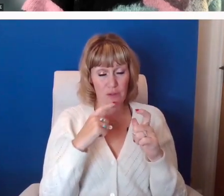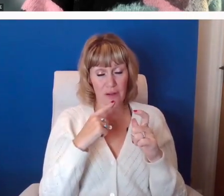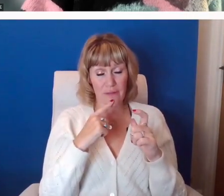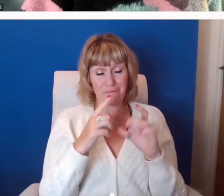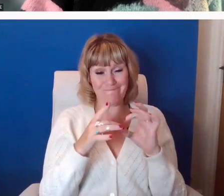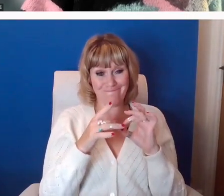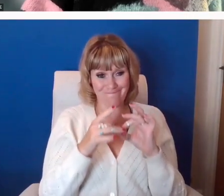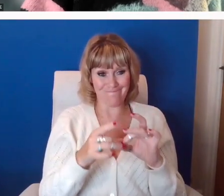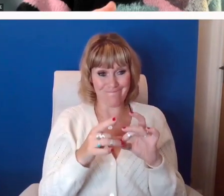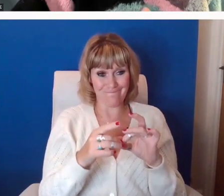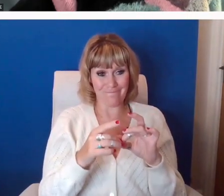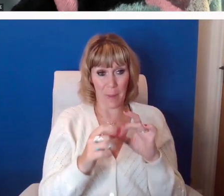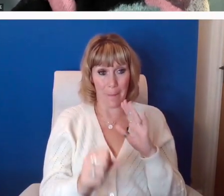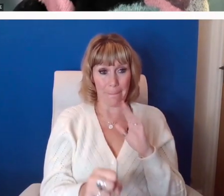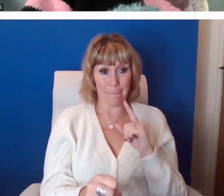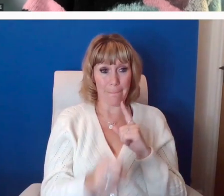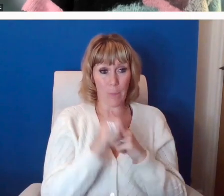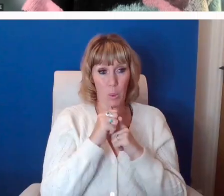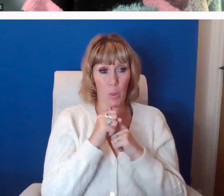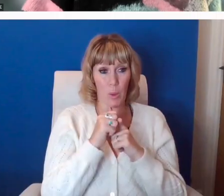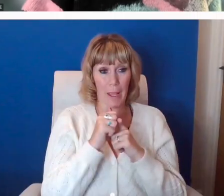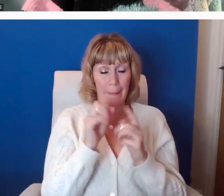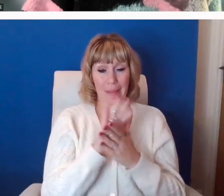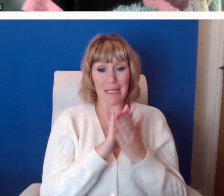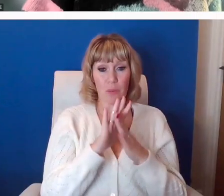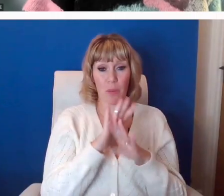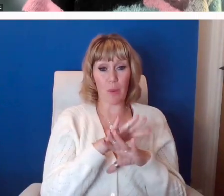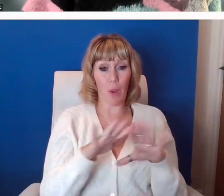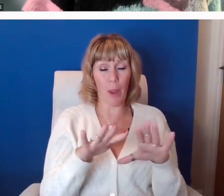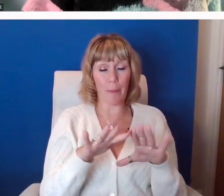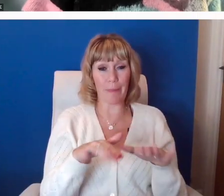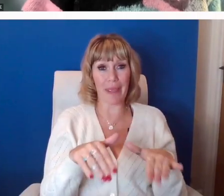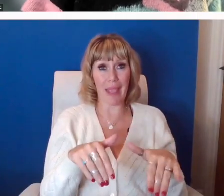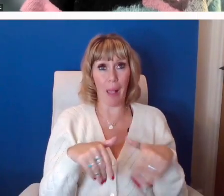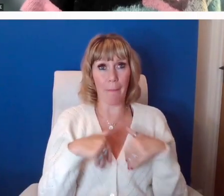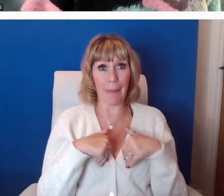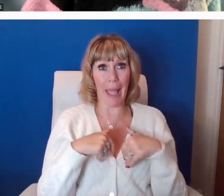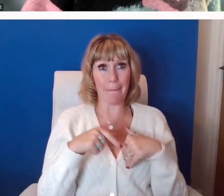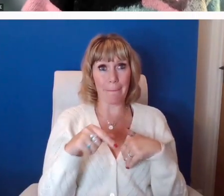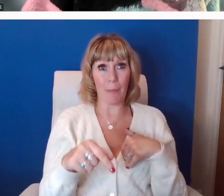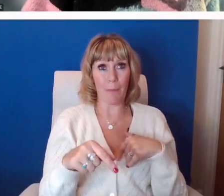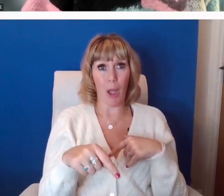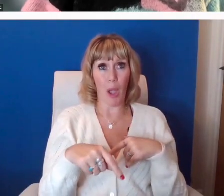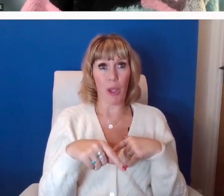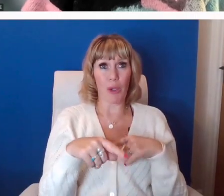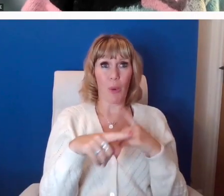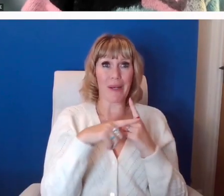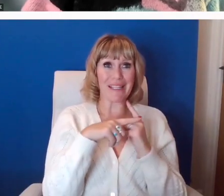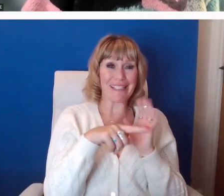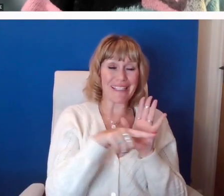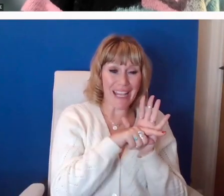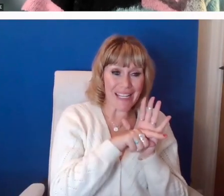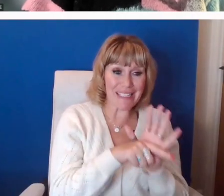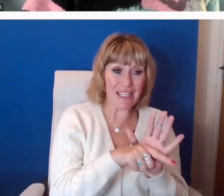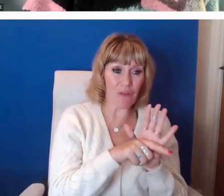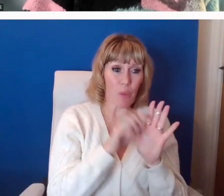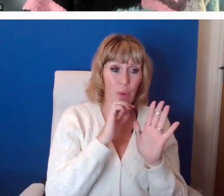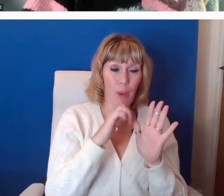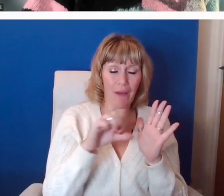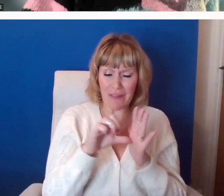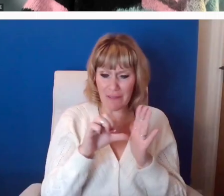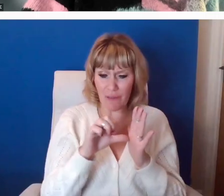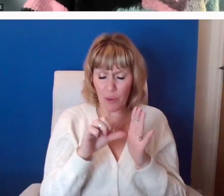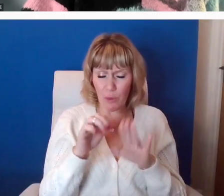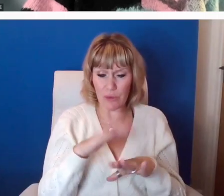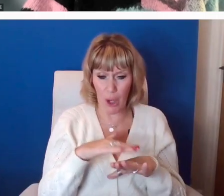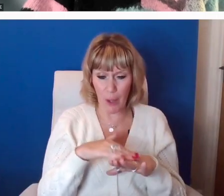of, we won't be held back by your sort of negative images of us. We will have very hard times as disabled women, but ultimately